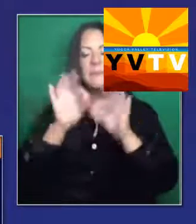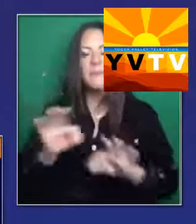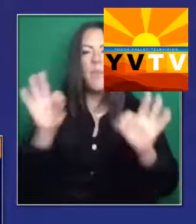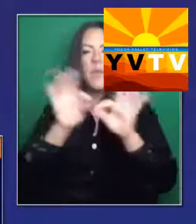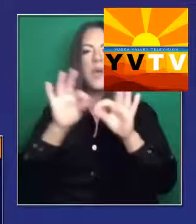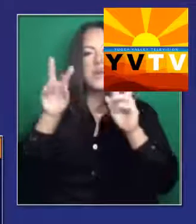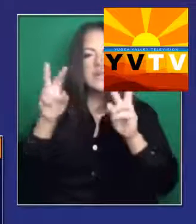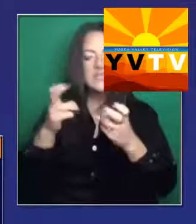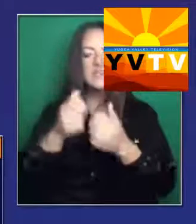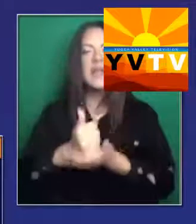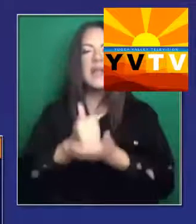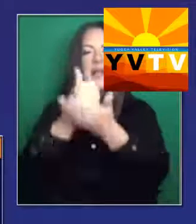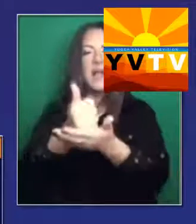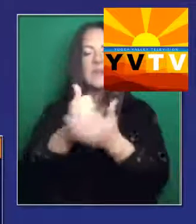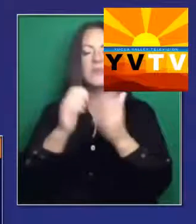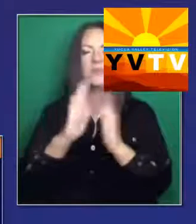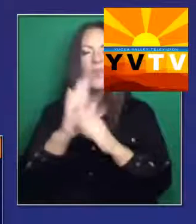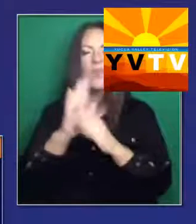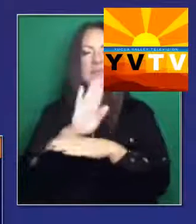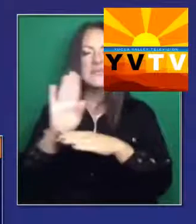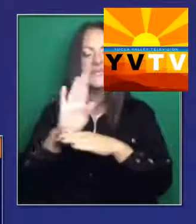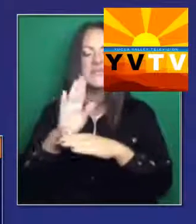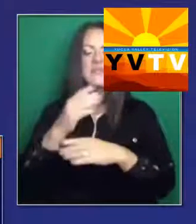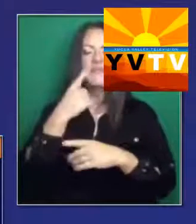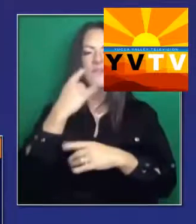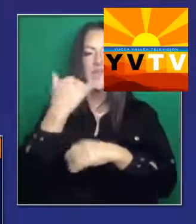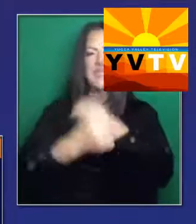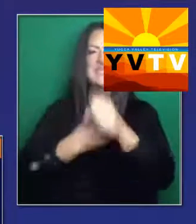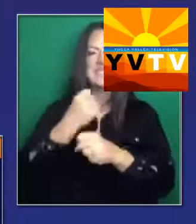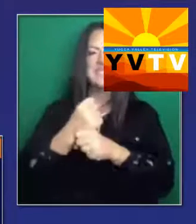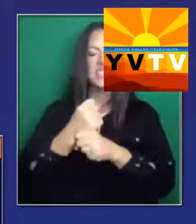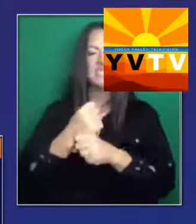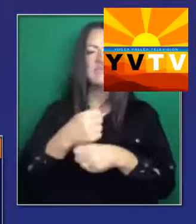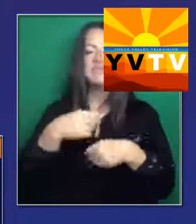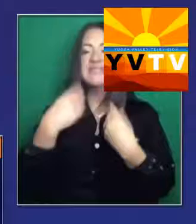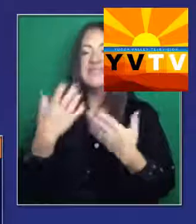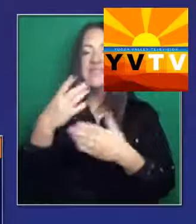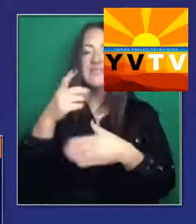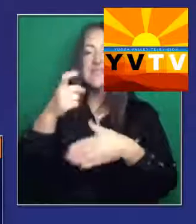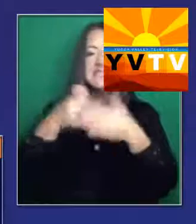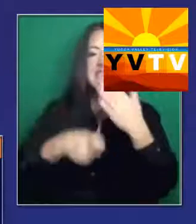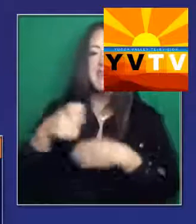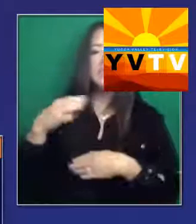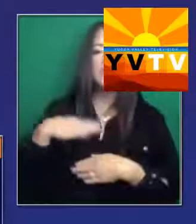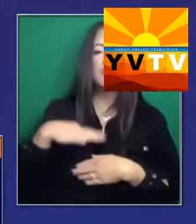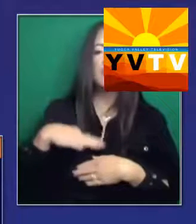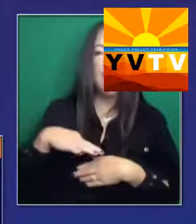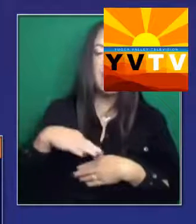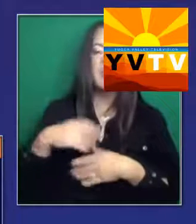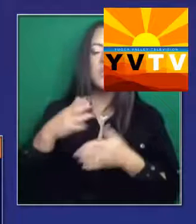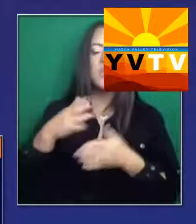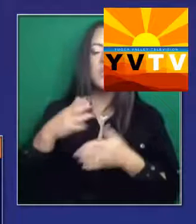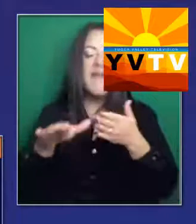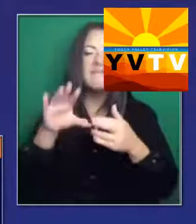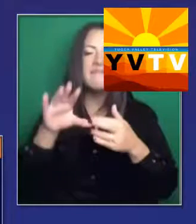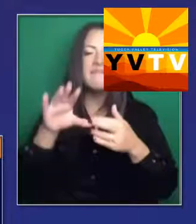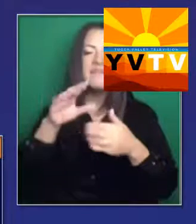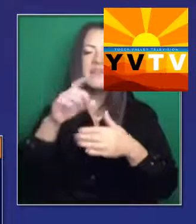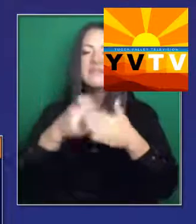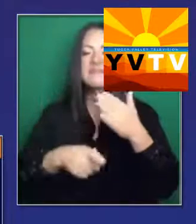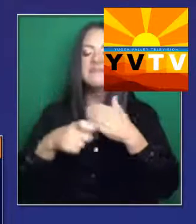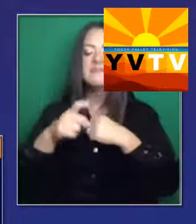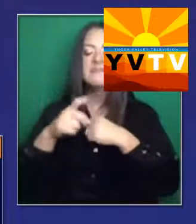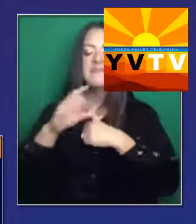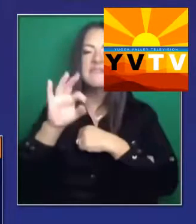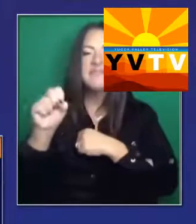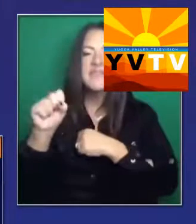year for small businesses and tax credits and waiving those fees associated with the Franchise Tax Board for all startups. Here's